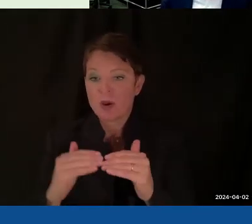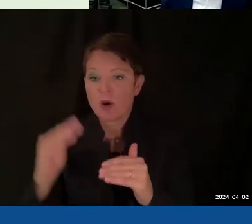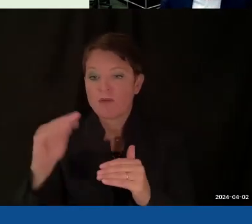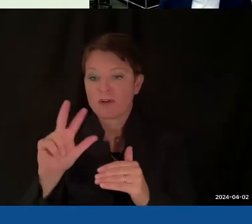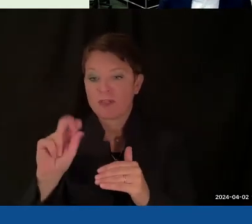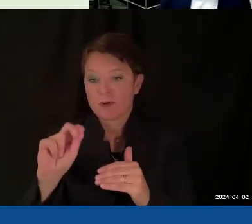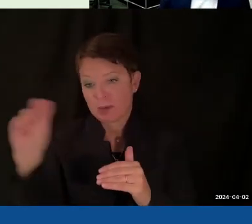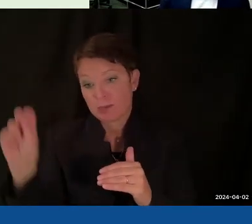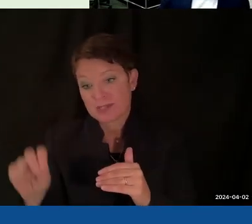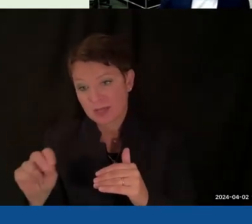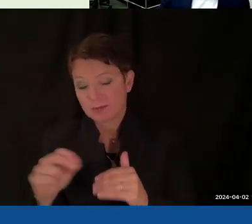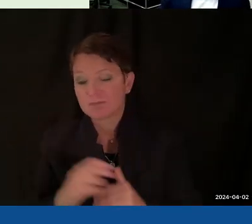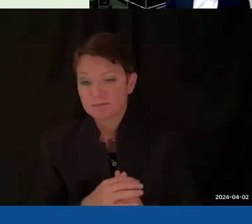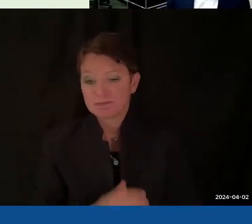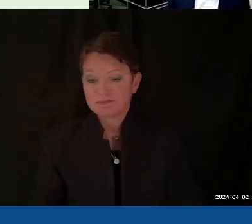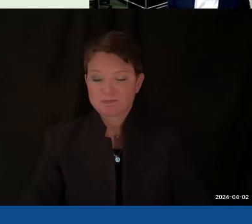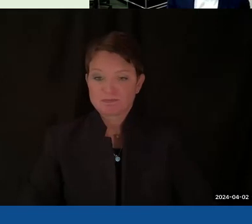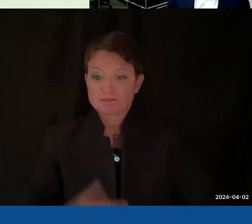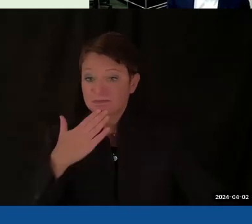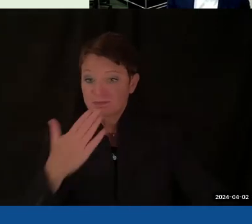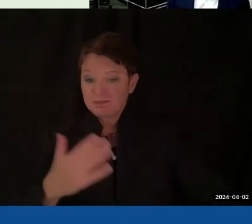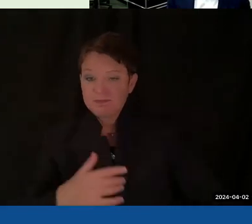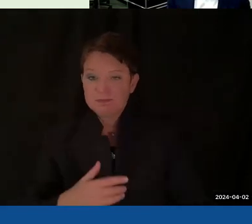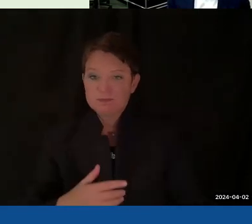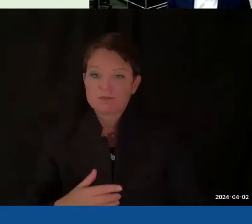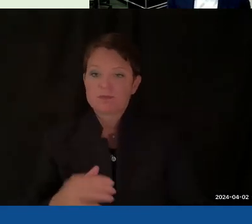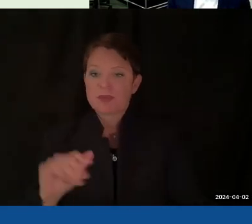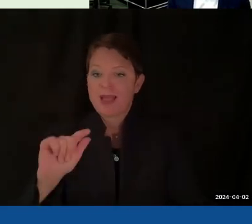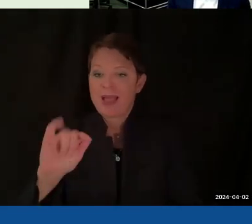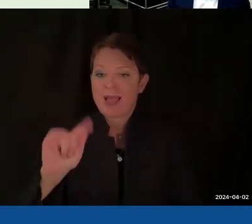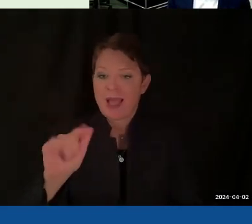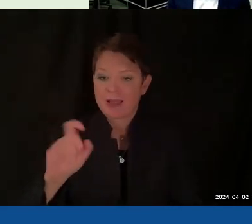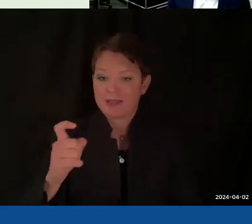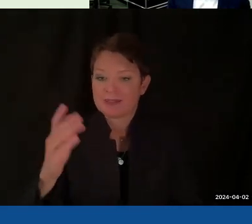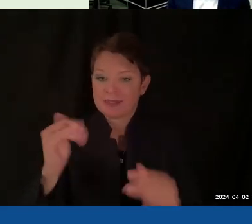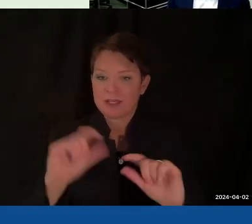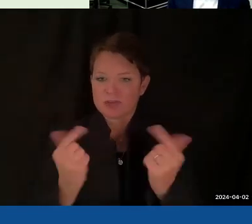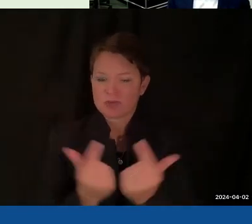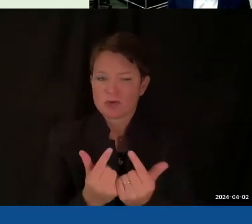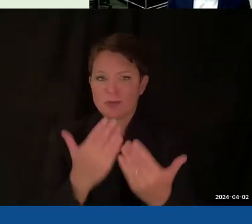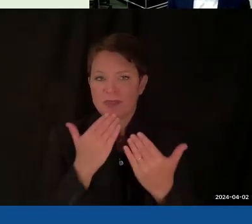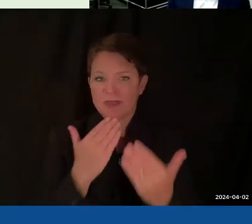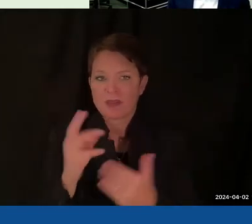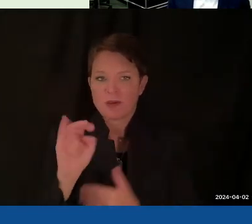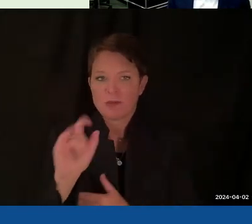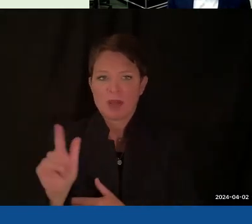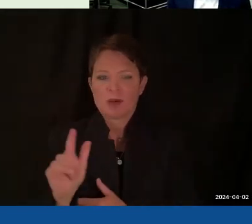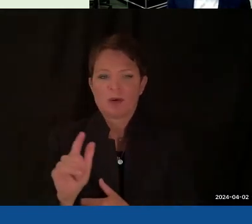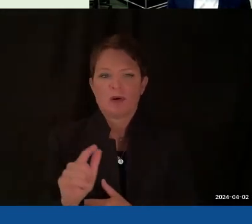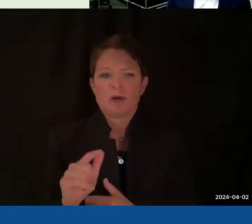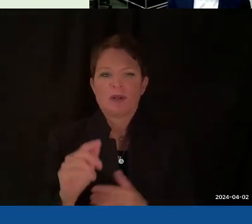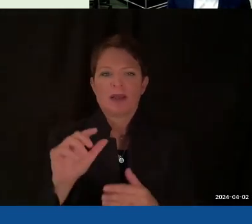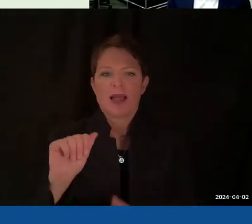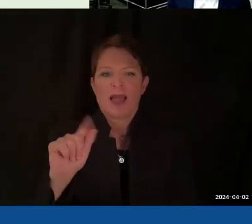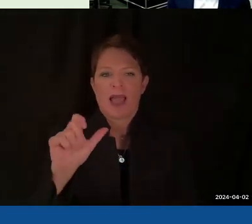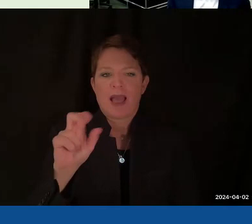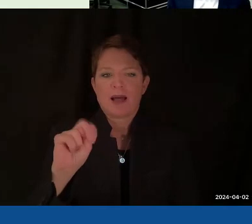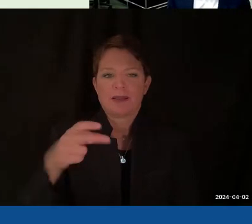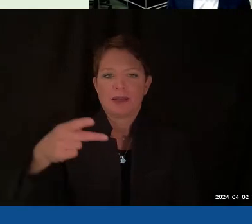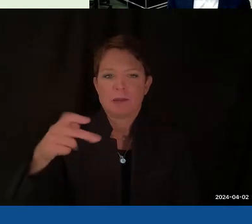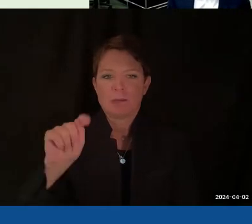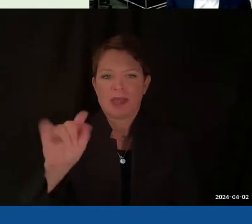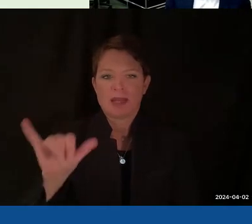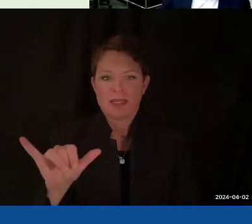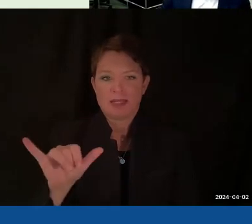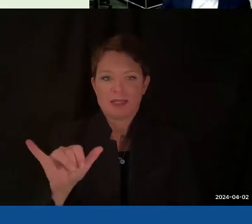30%. Gotcha. Thank you. Alex, what's the next group? Thank you, Michael. Start with Alan Petty.